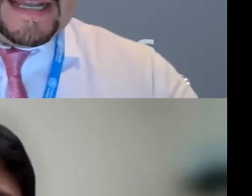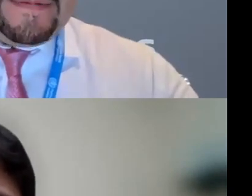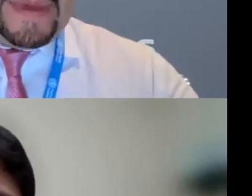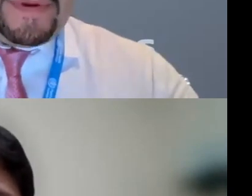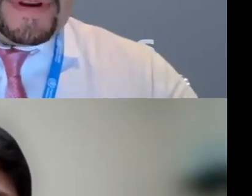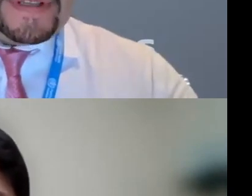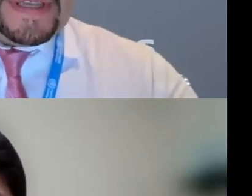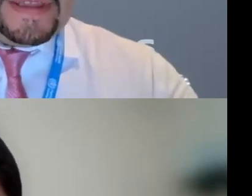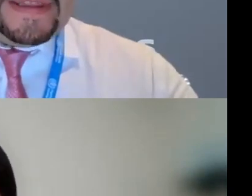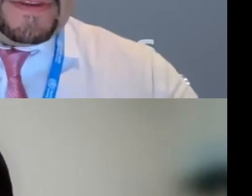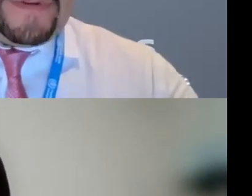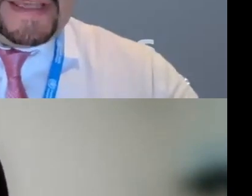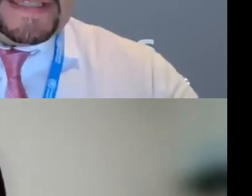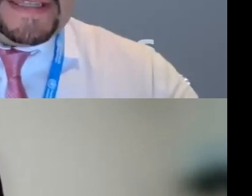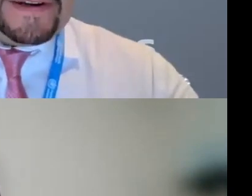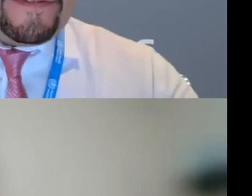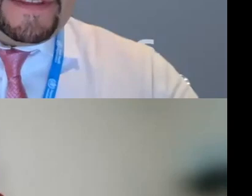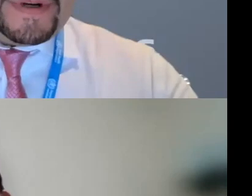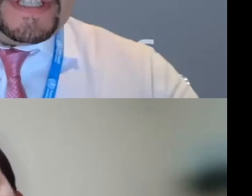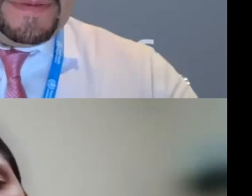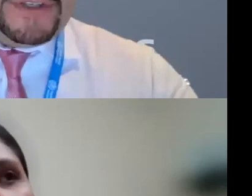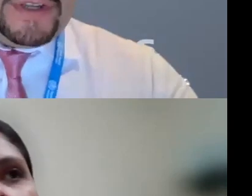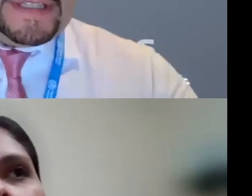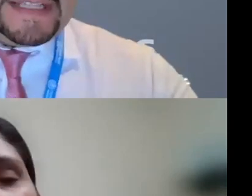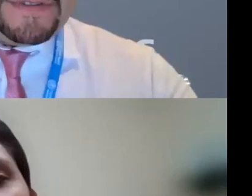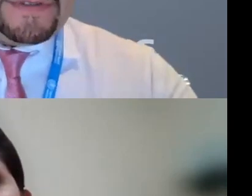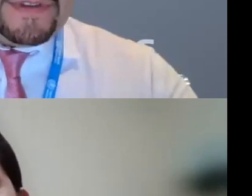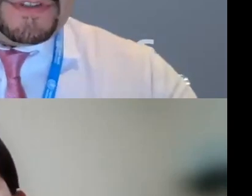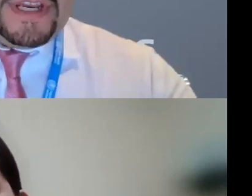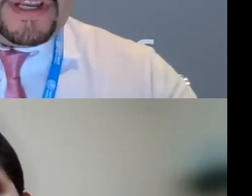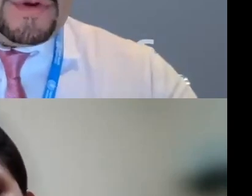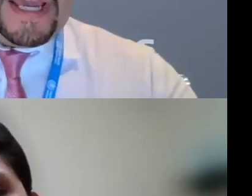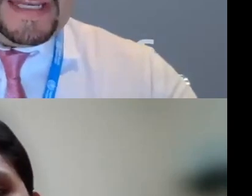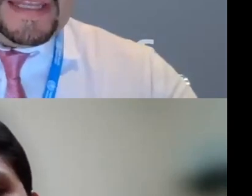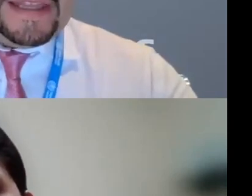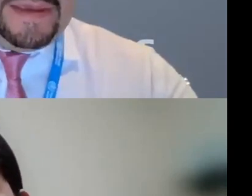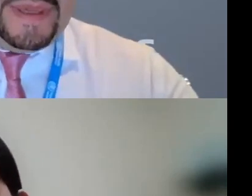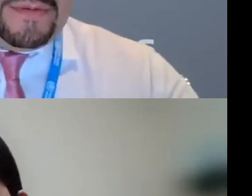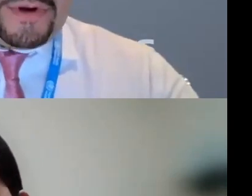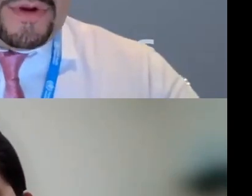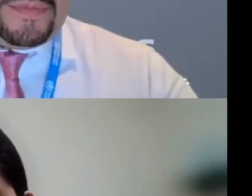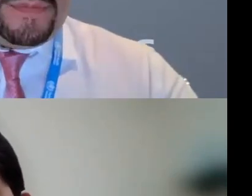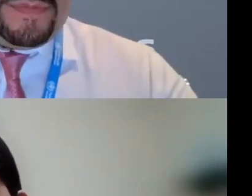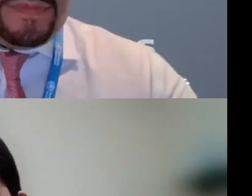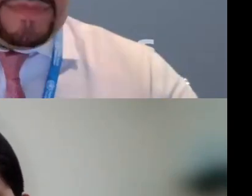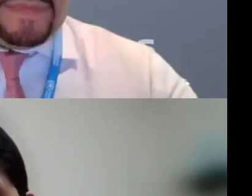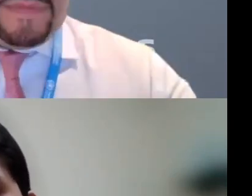as main barriers to face in their effective participation in disaster risk reduction, and how can they be